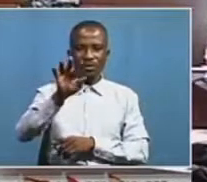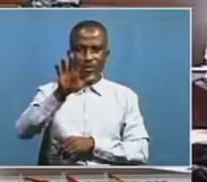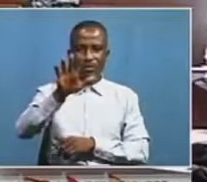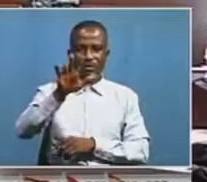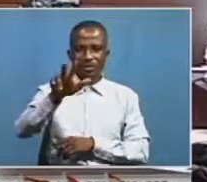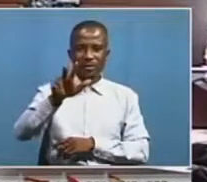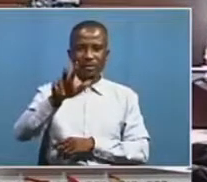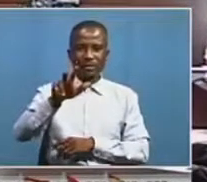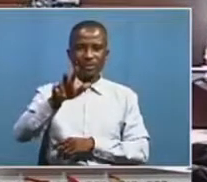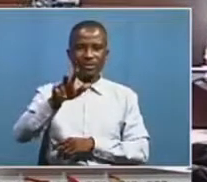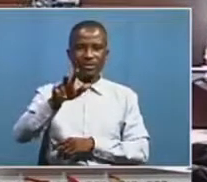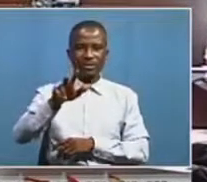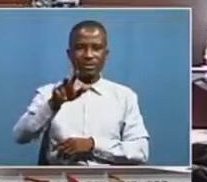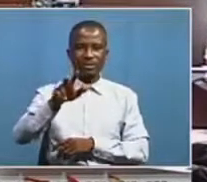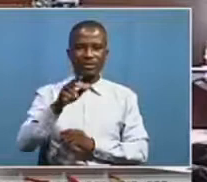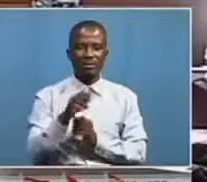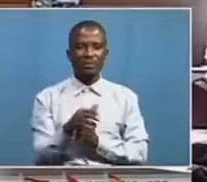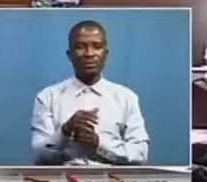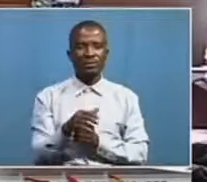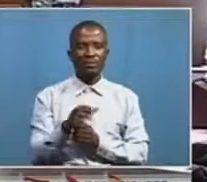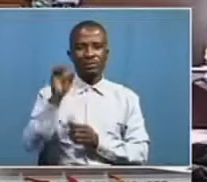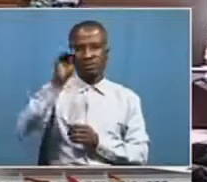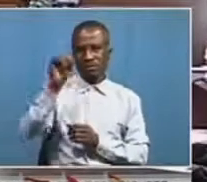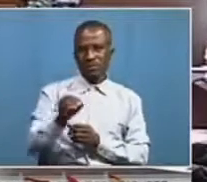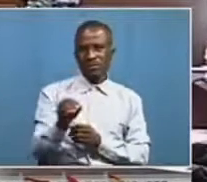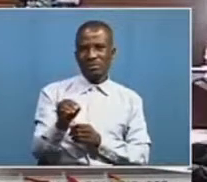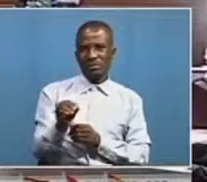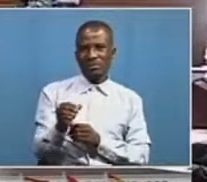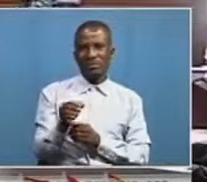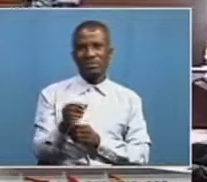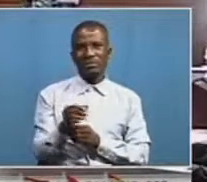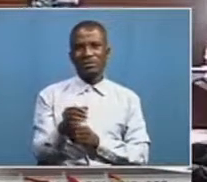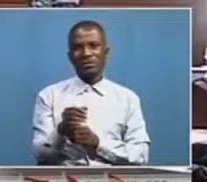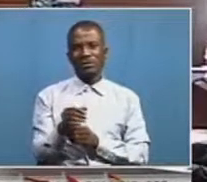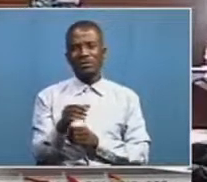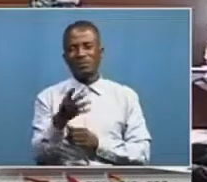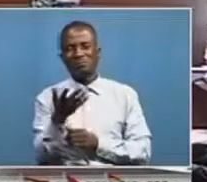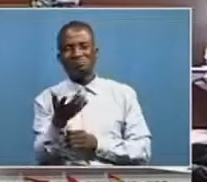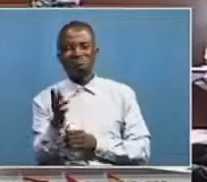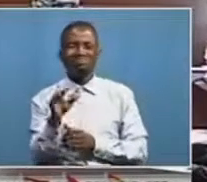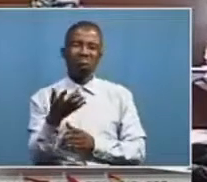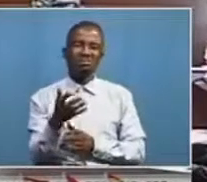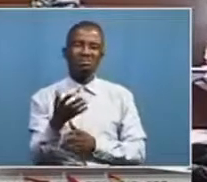51.29453 ad infinitum. So it can be around, round up to